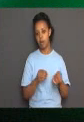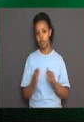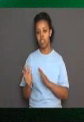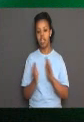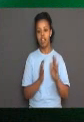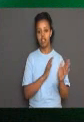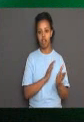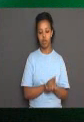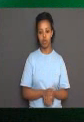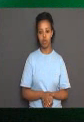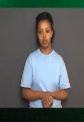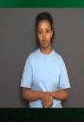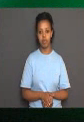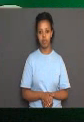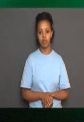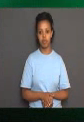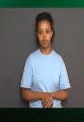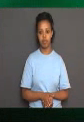Students, let's get ready.